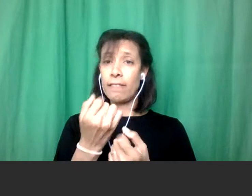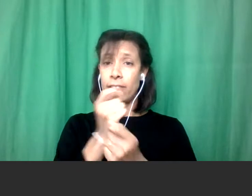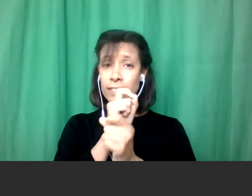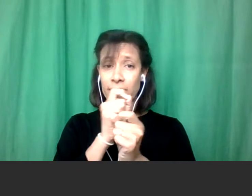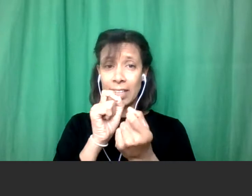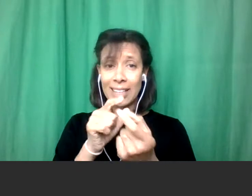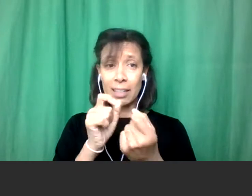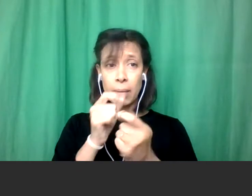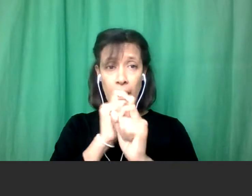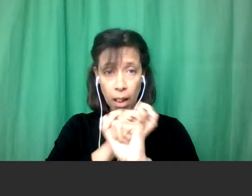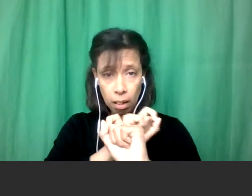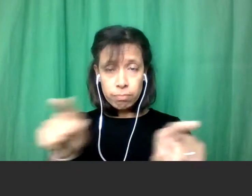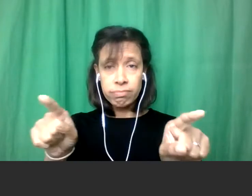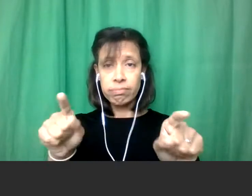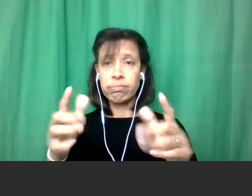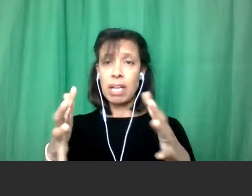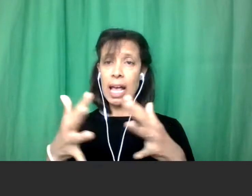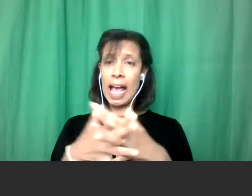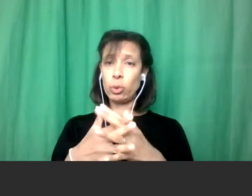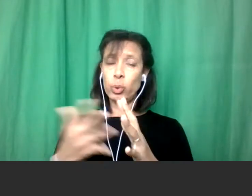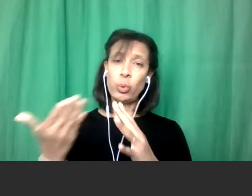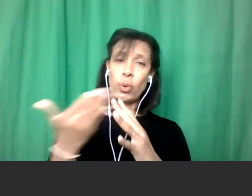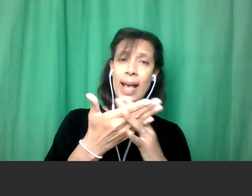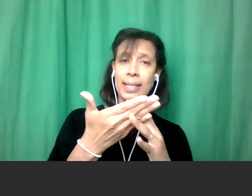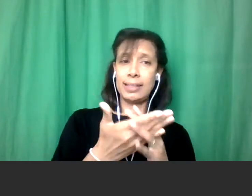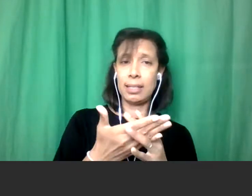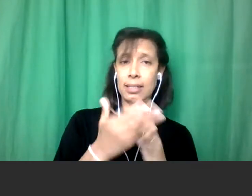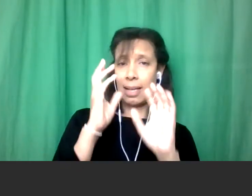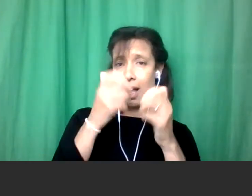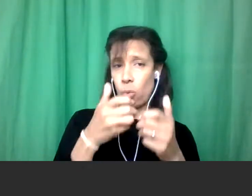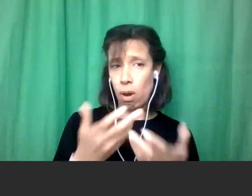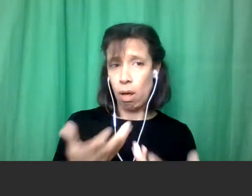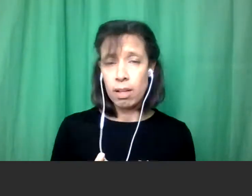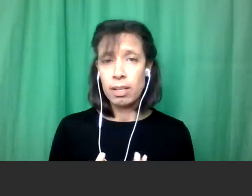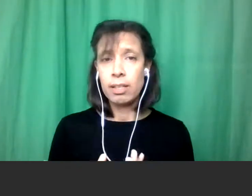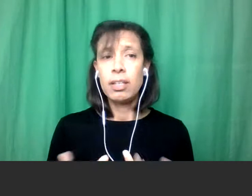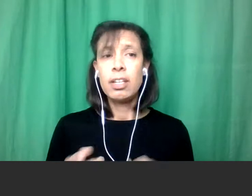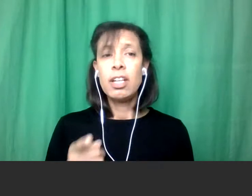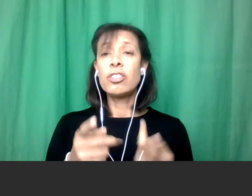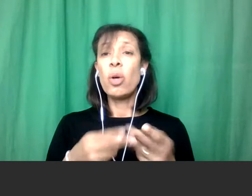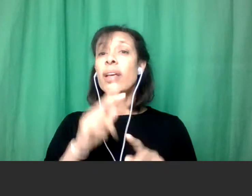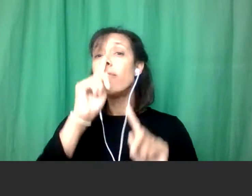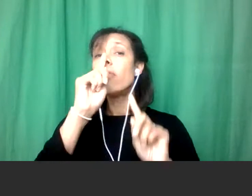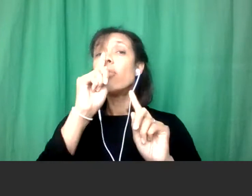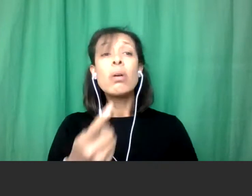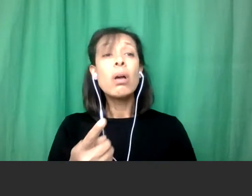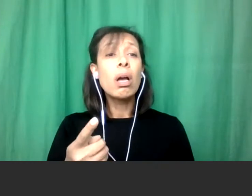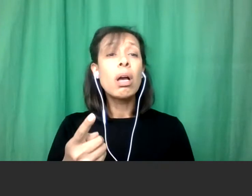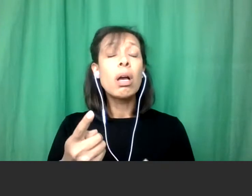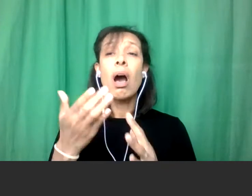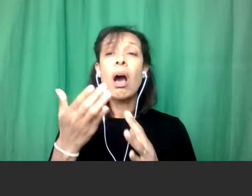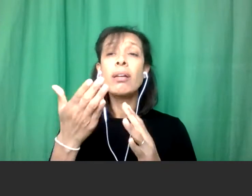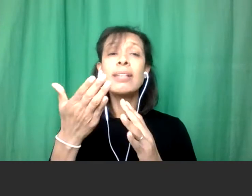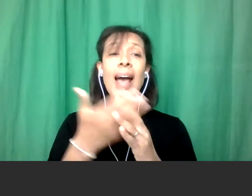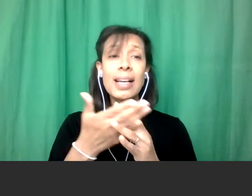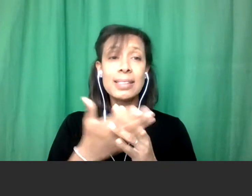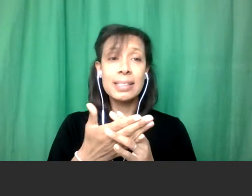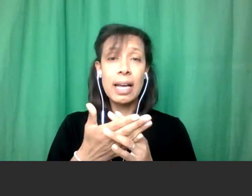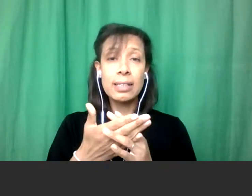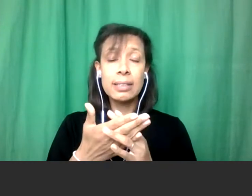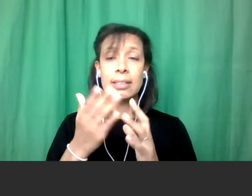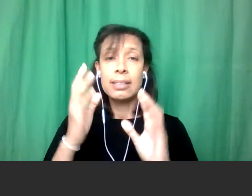there. What I will do, if you are not able to access Aula, A-U-L-A, I note that when I say the word